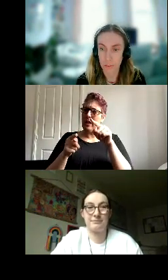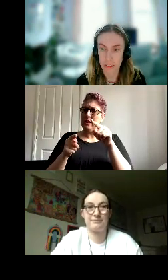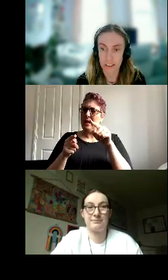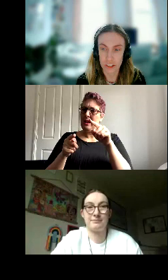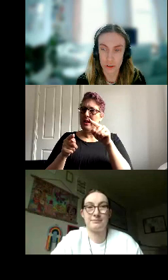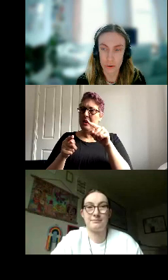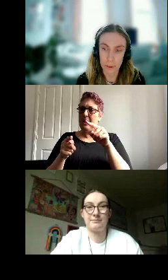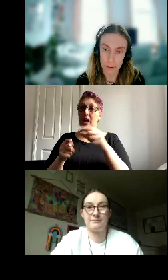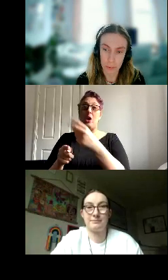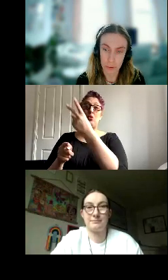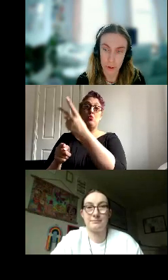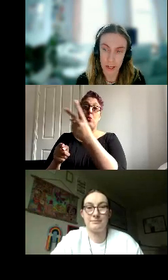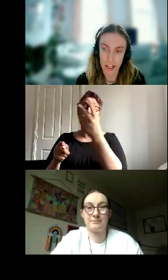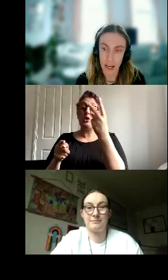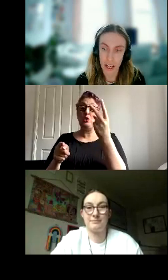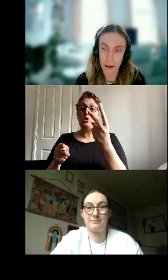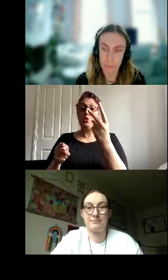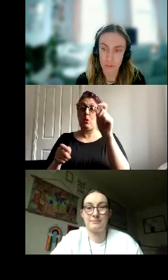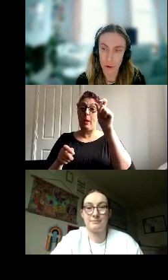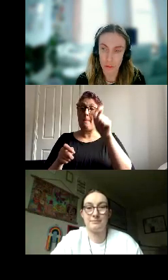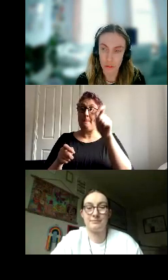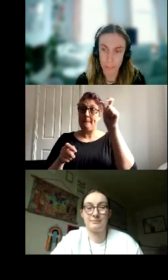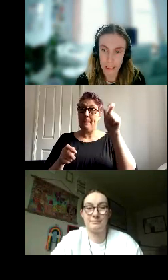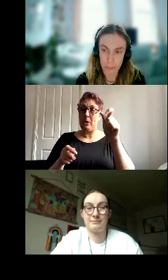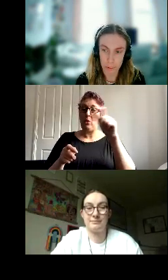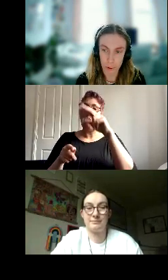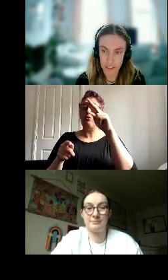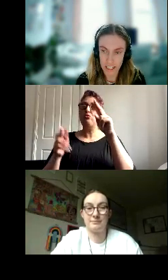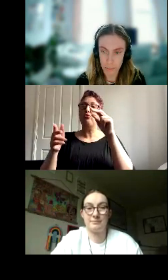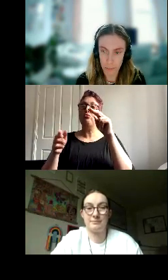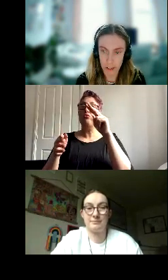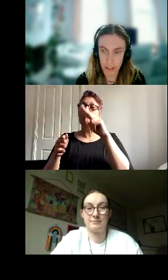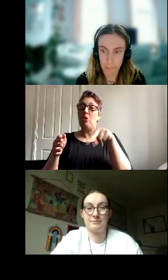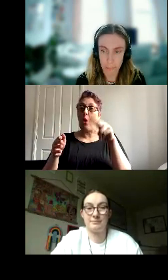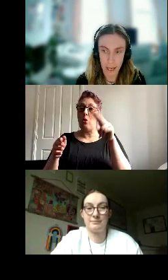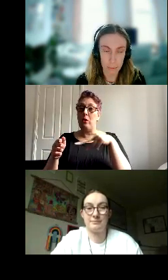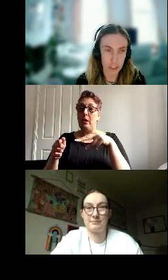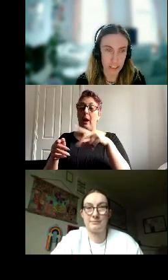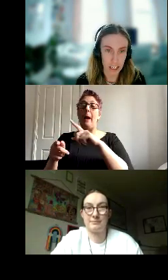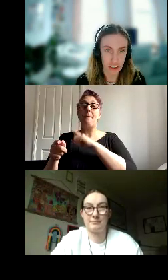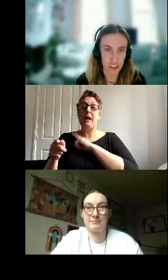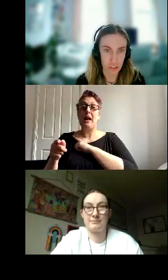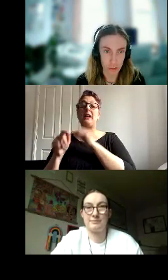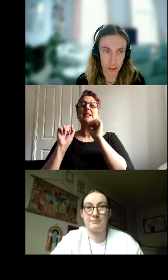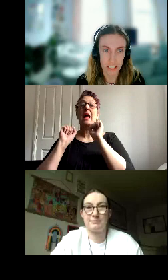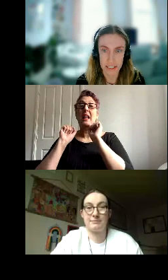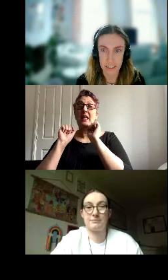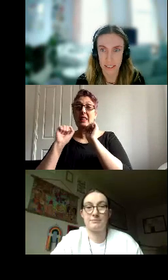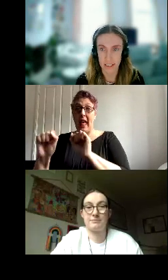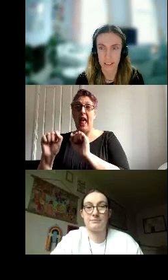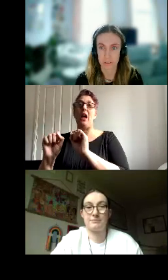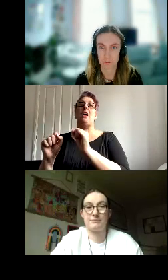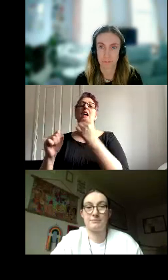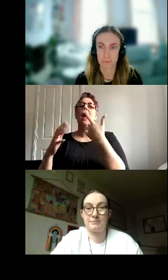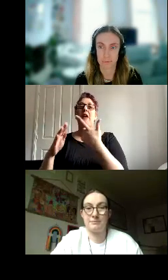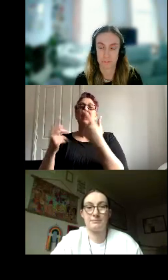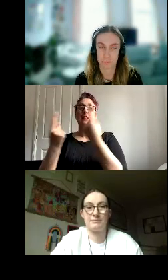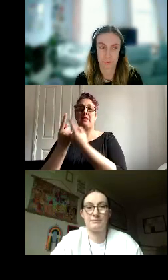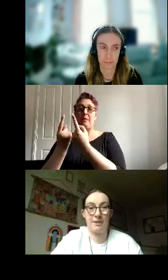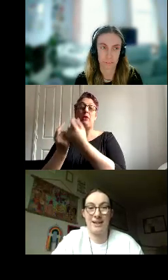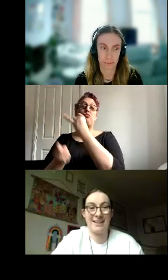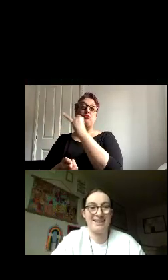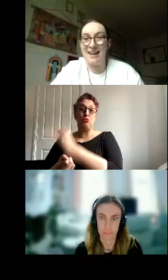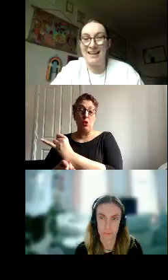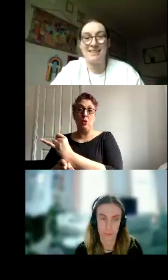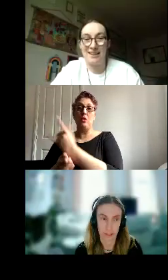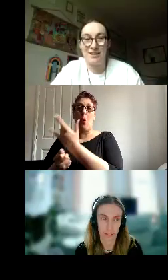we've had 22 people vote for people are disabled by their impairment/differences.